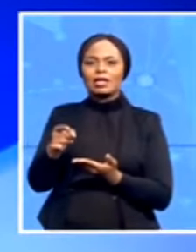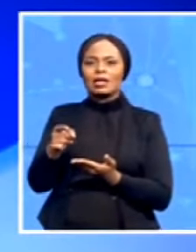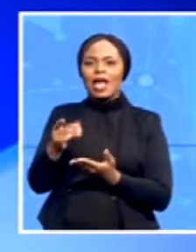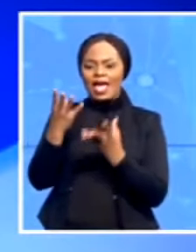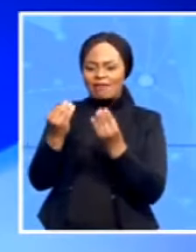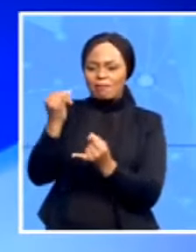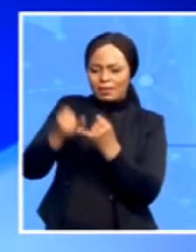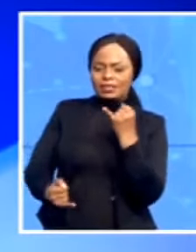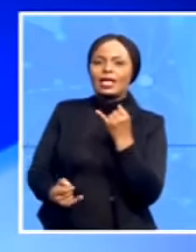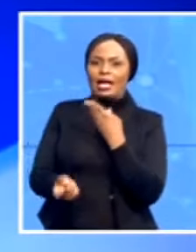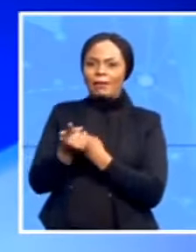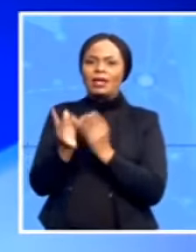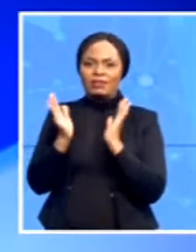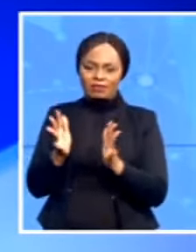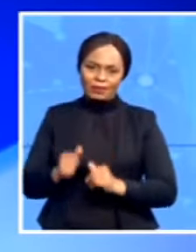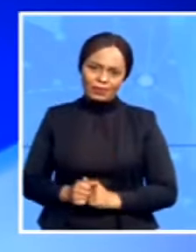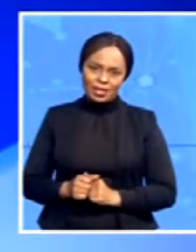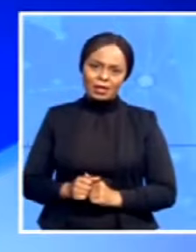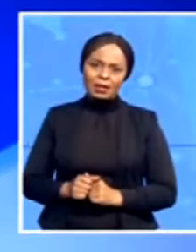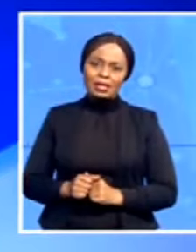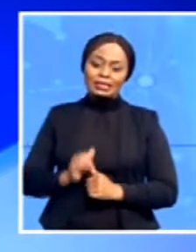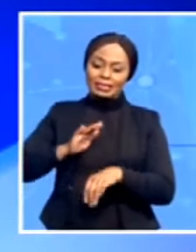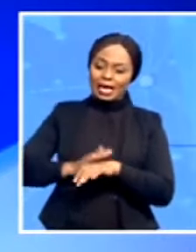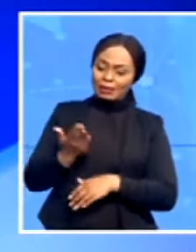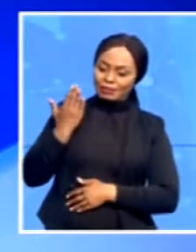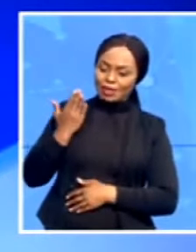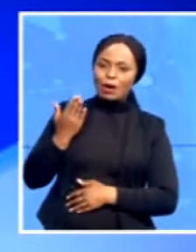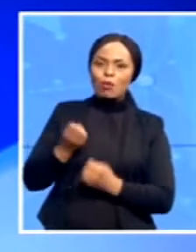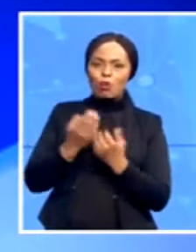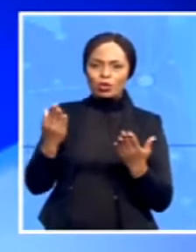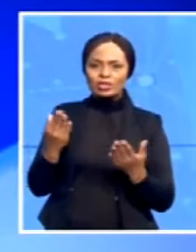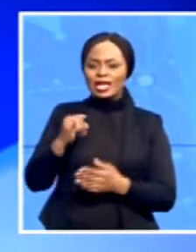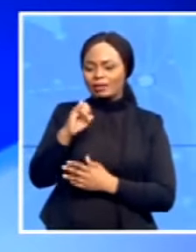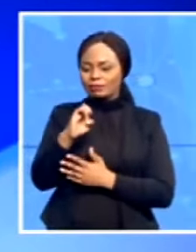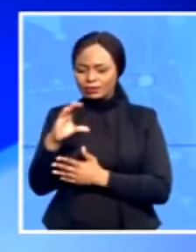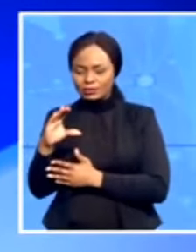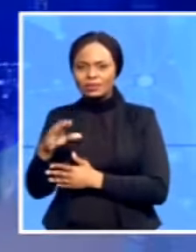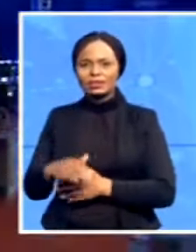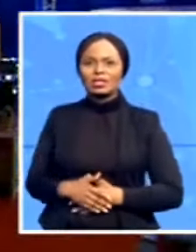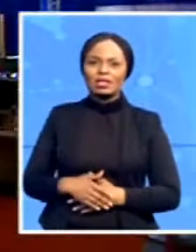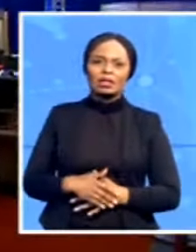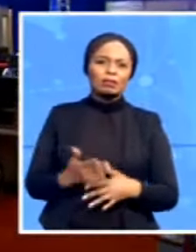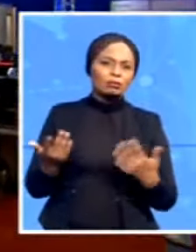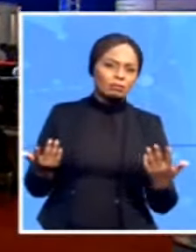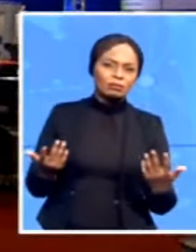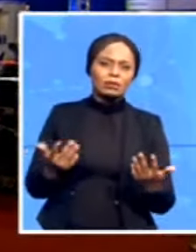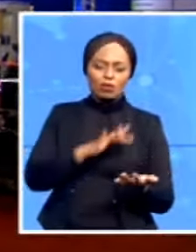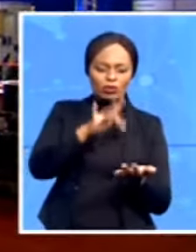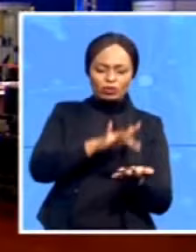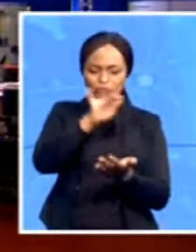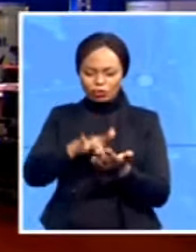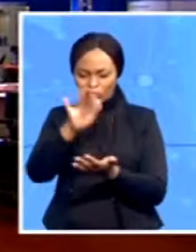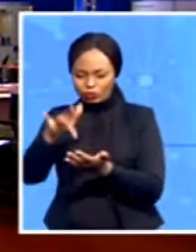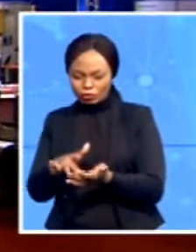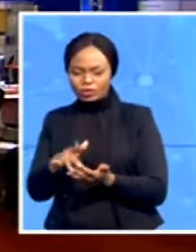time, the majority of electoral staff, they are exhausted, they've been at the voting station almost a day before, and then they've been